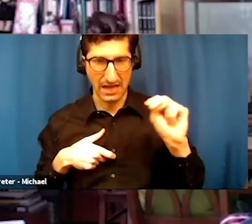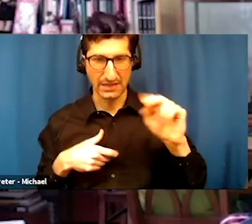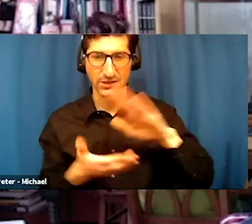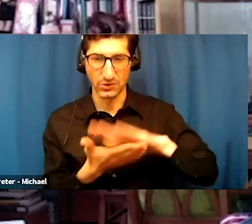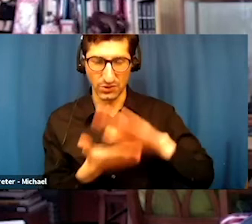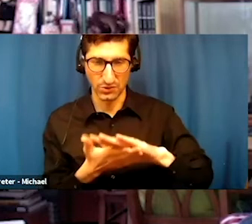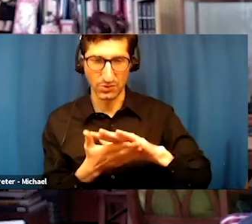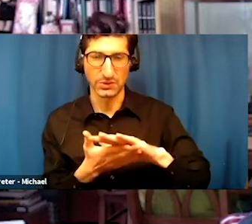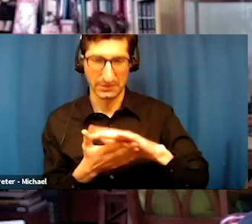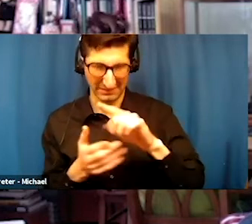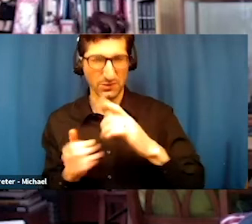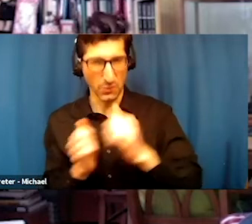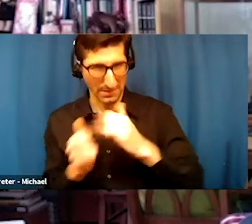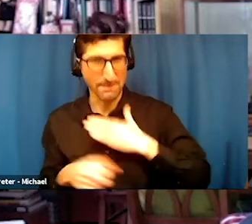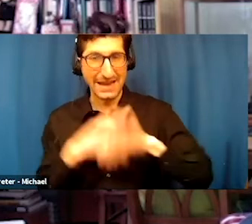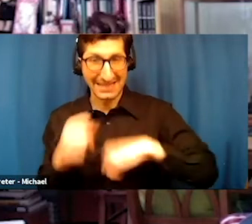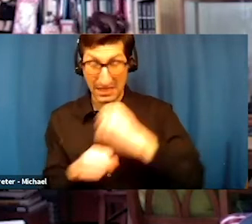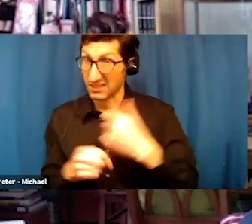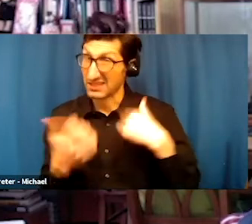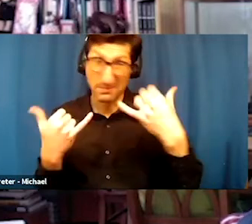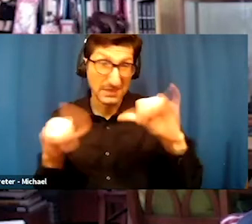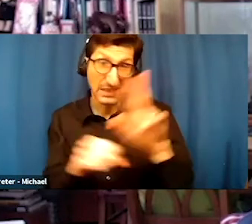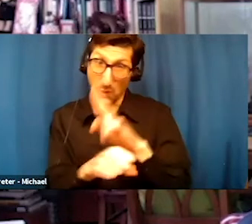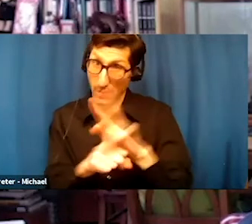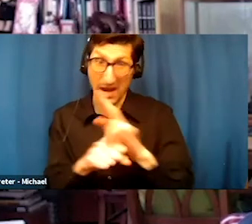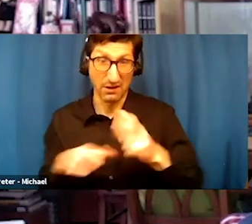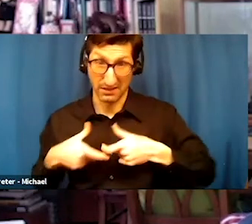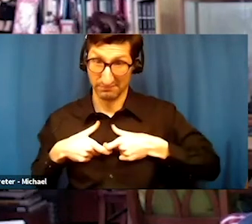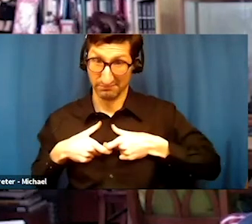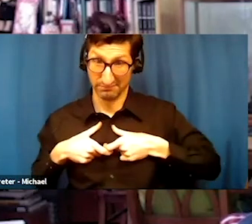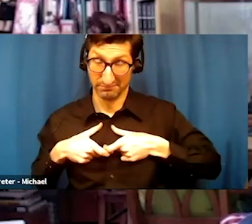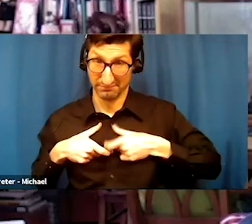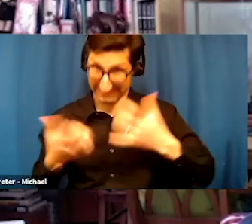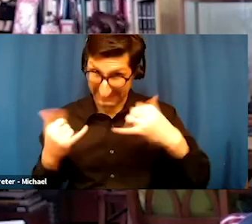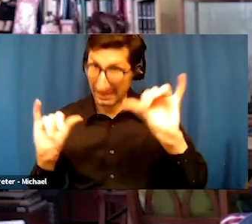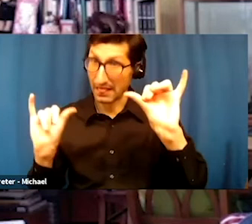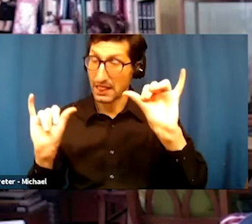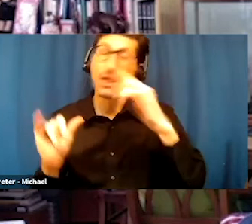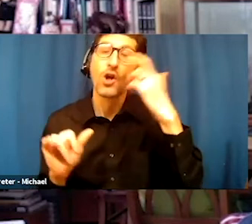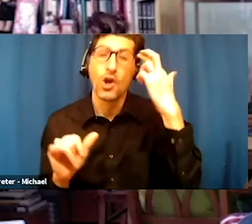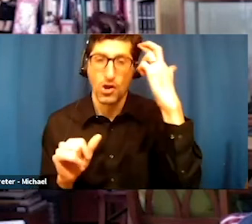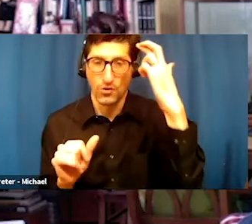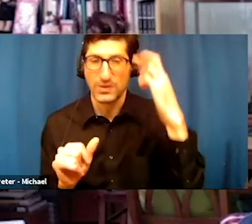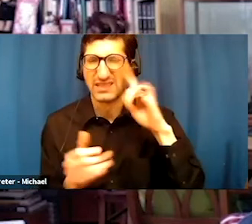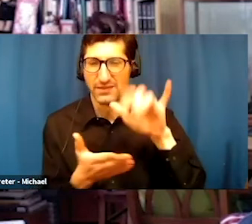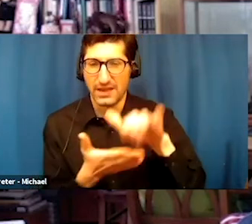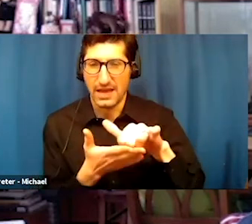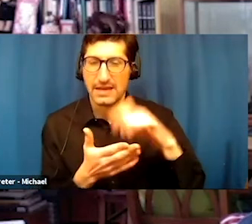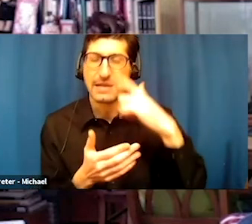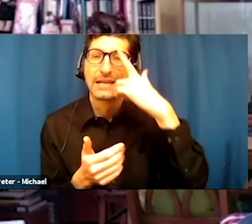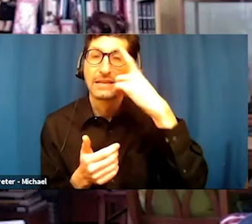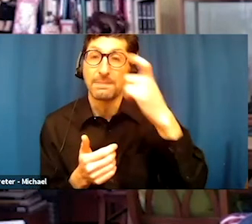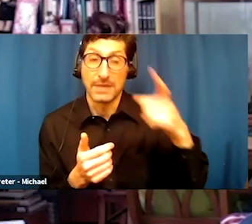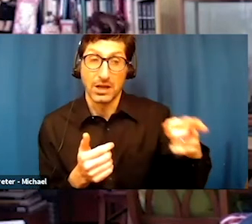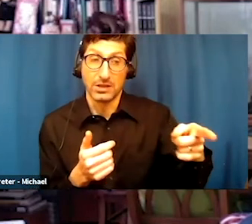most of my life later. And the reason I had it was that we're